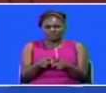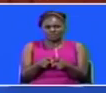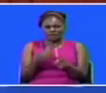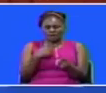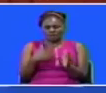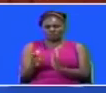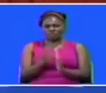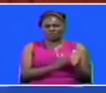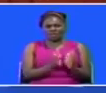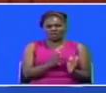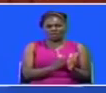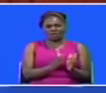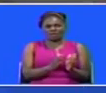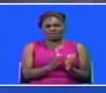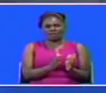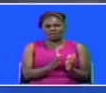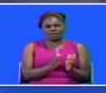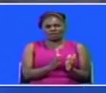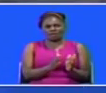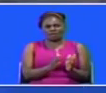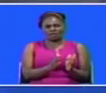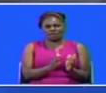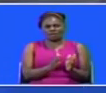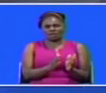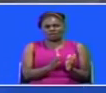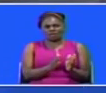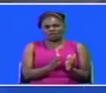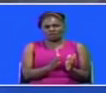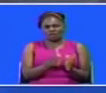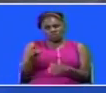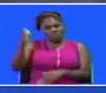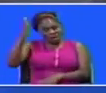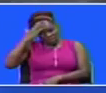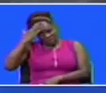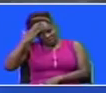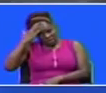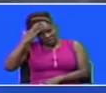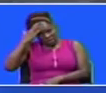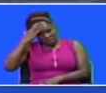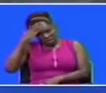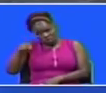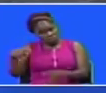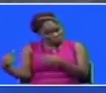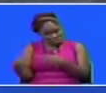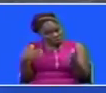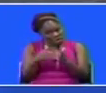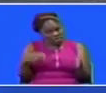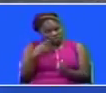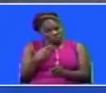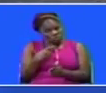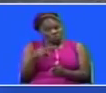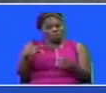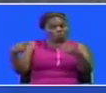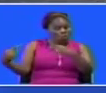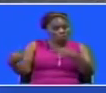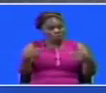plan which the nation will know. I don't know if you know who you are going to be fighting. You are going to be